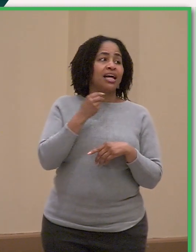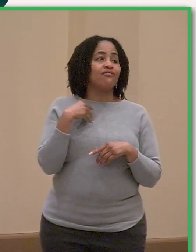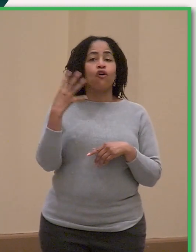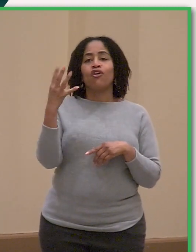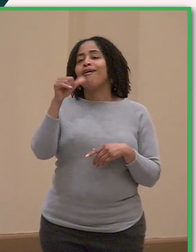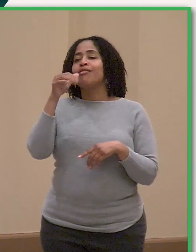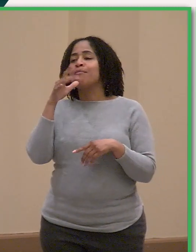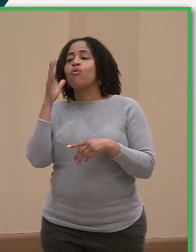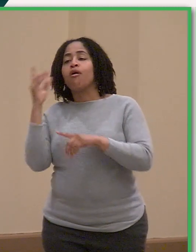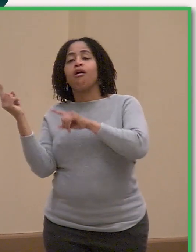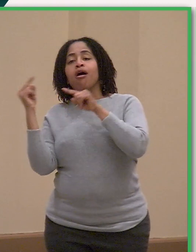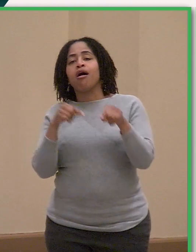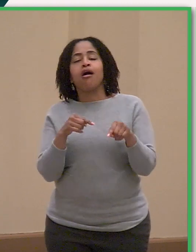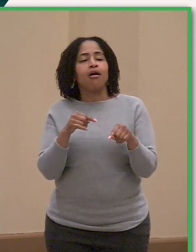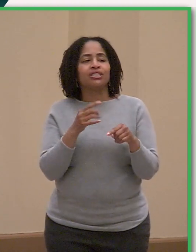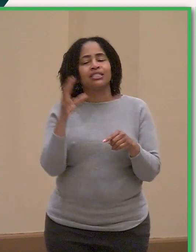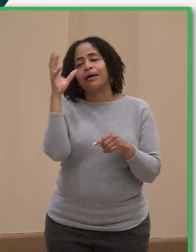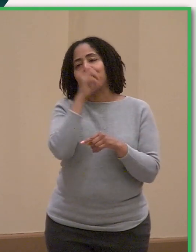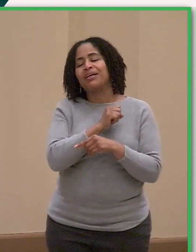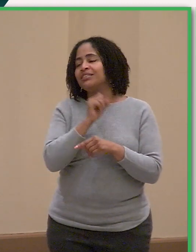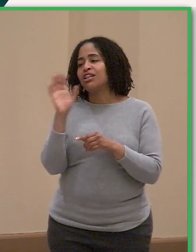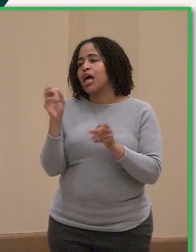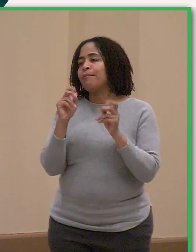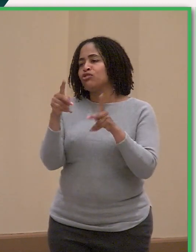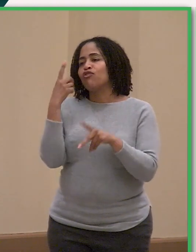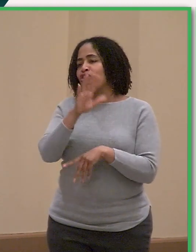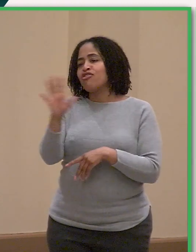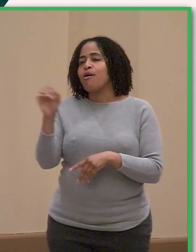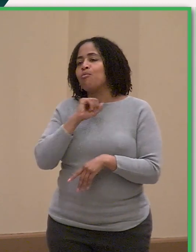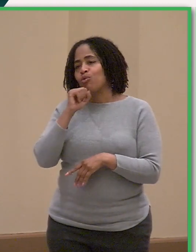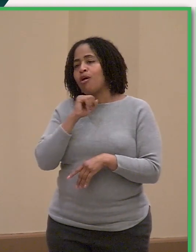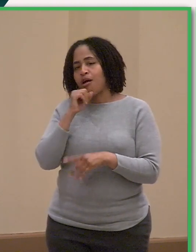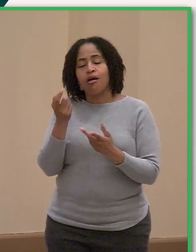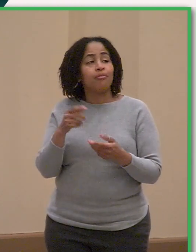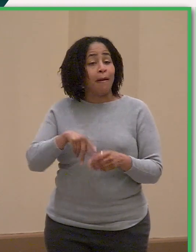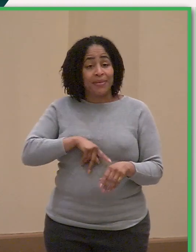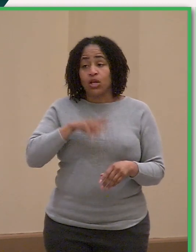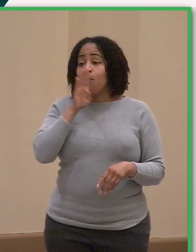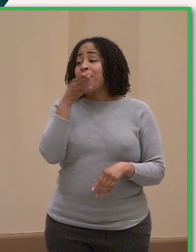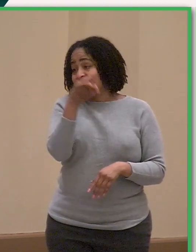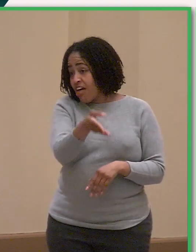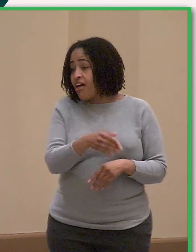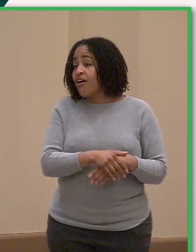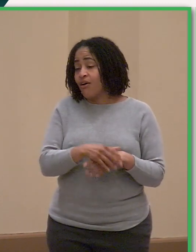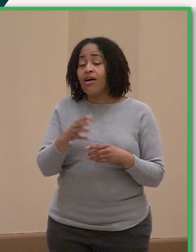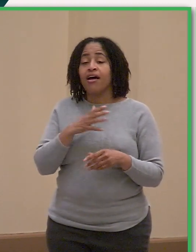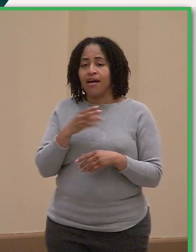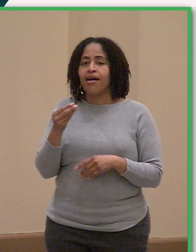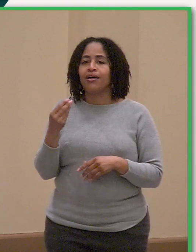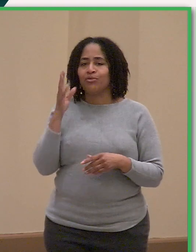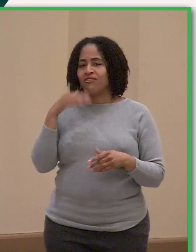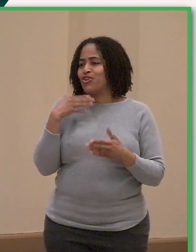other moms that's coming that just missed out on our opportunity on the prom. The Pistons will be sponsoring it, and we're gonna have a good time from 7 to